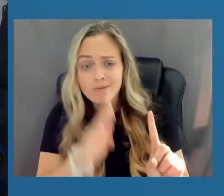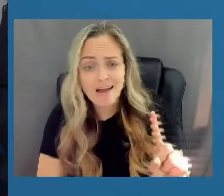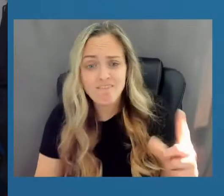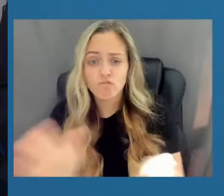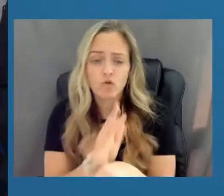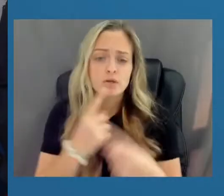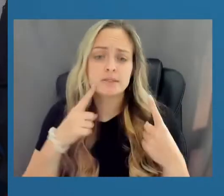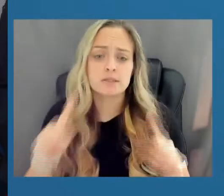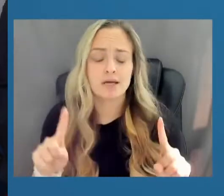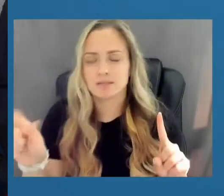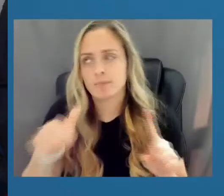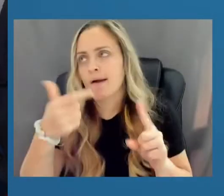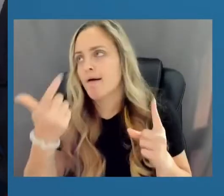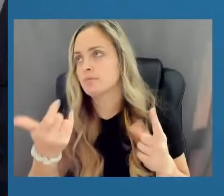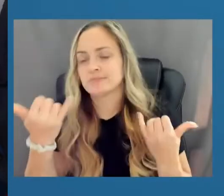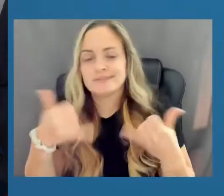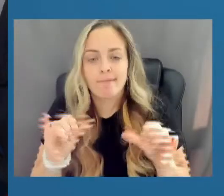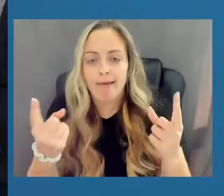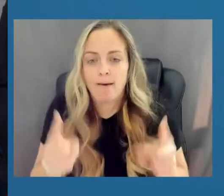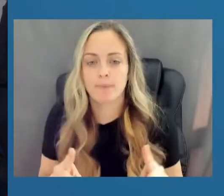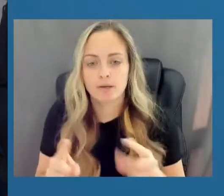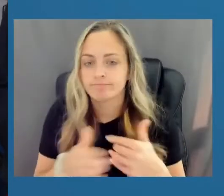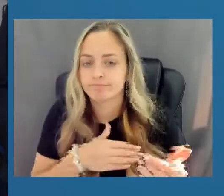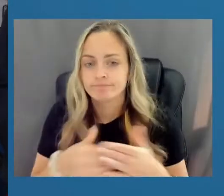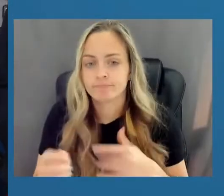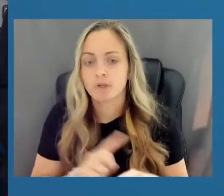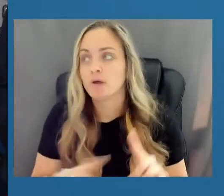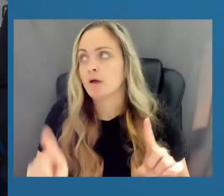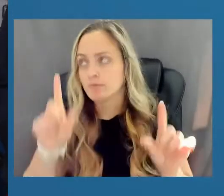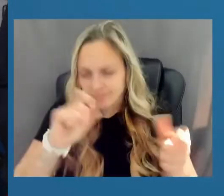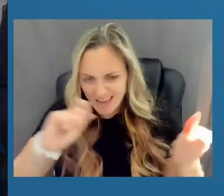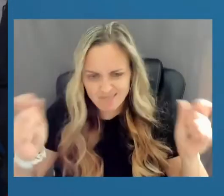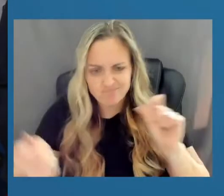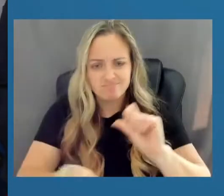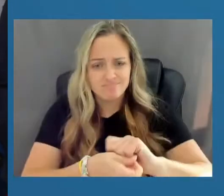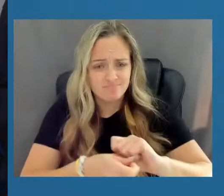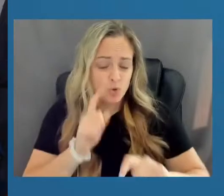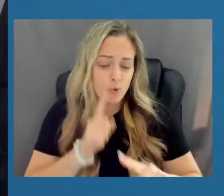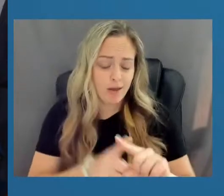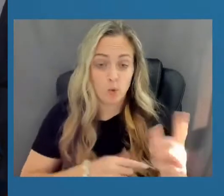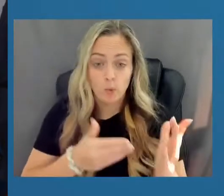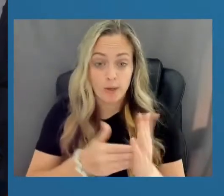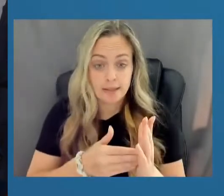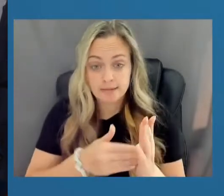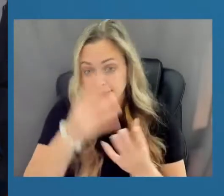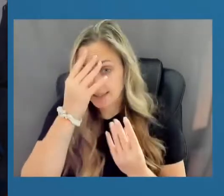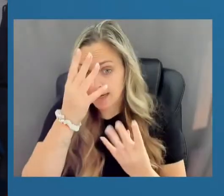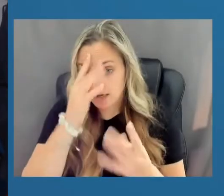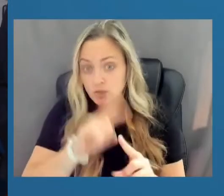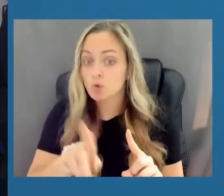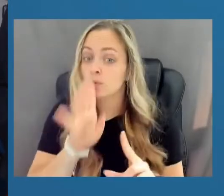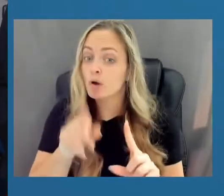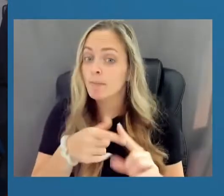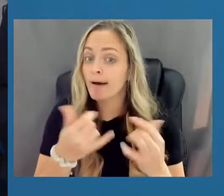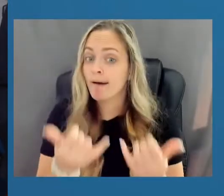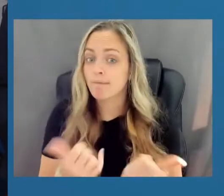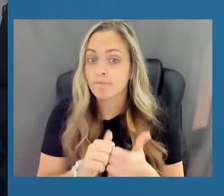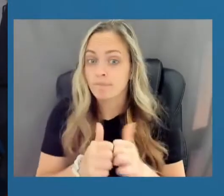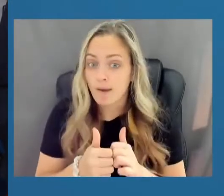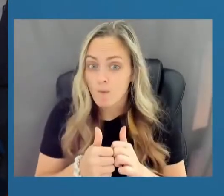committed. But we're making a real difference. You cannot argue with the data, and that's why I'm here today, to talk about how we are